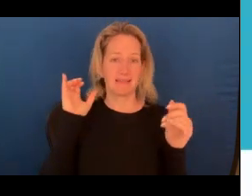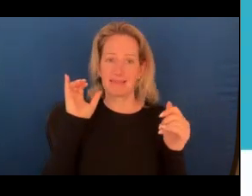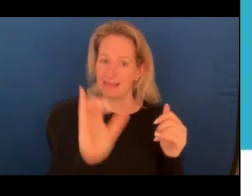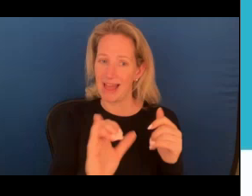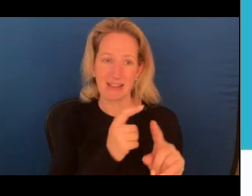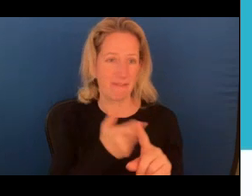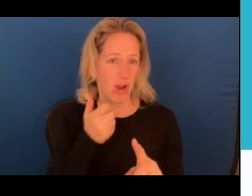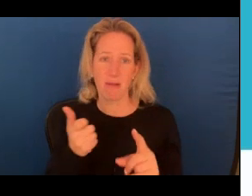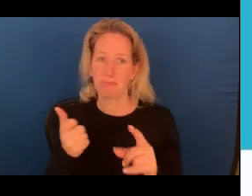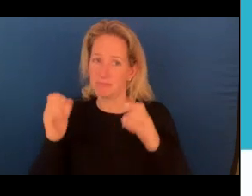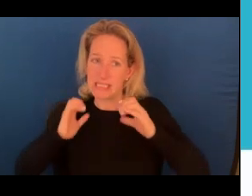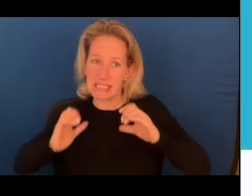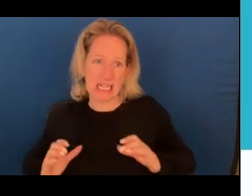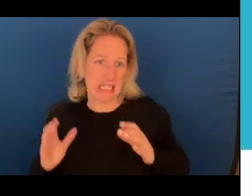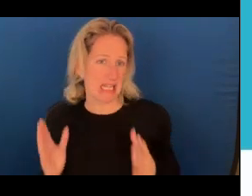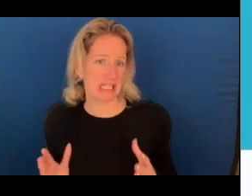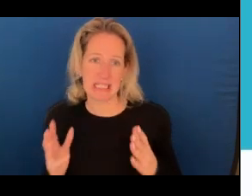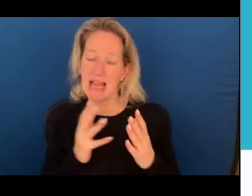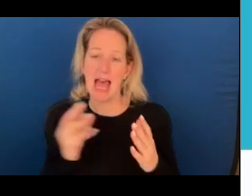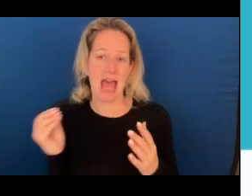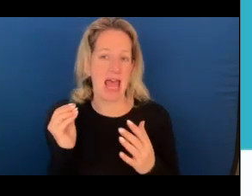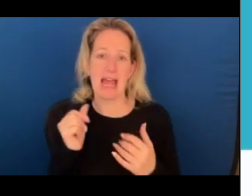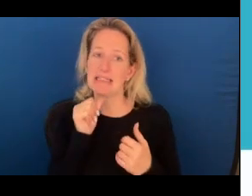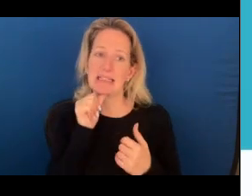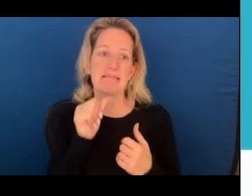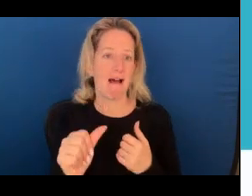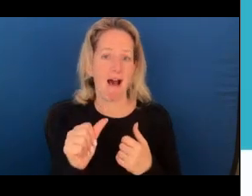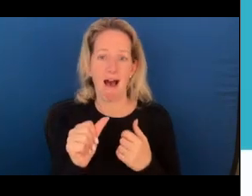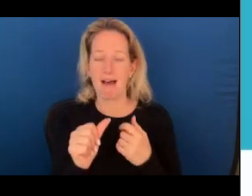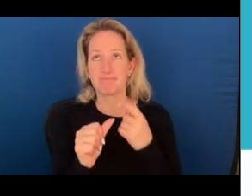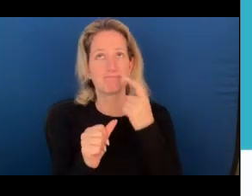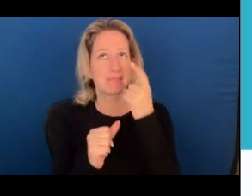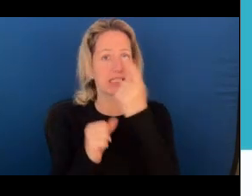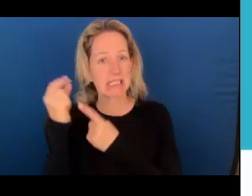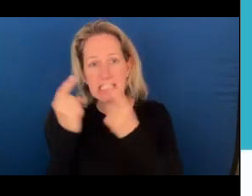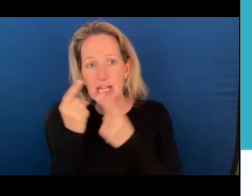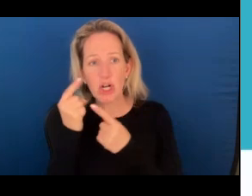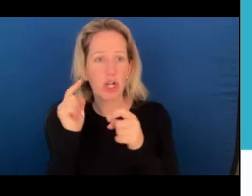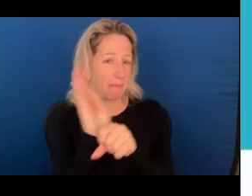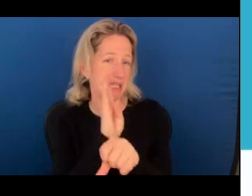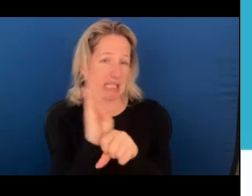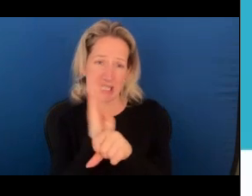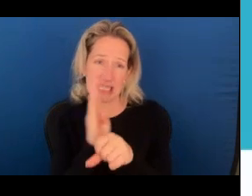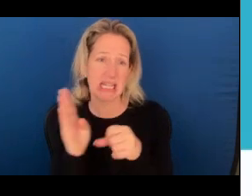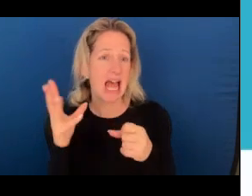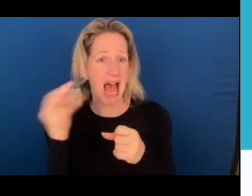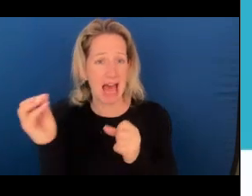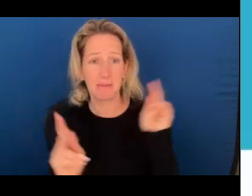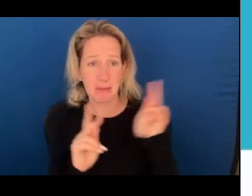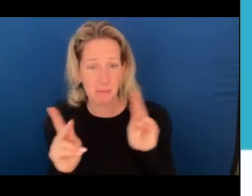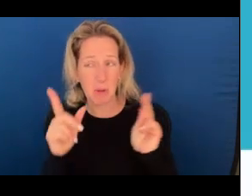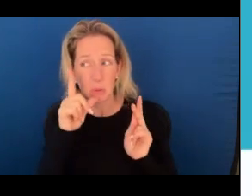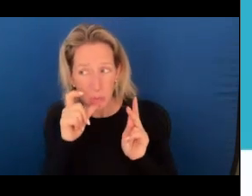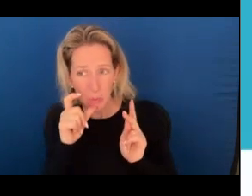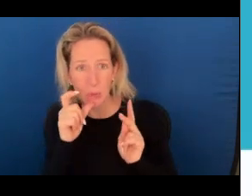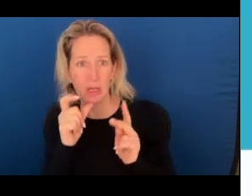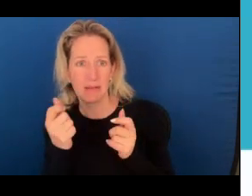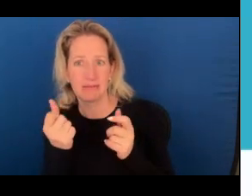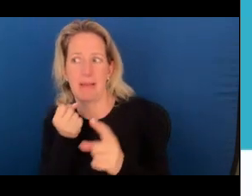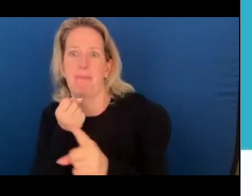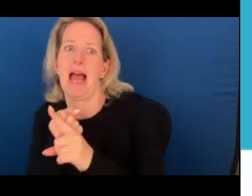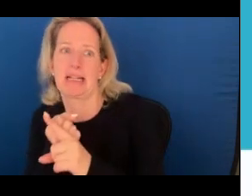the citizens and didn't necessarily take into account the businesses and constituents that are impacted. And now we